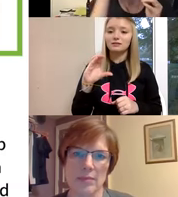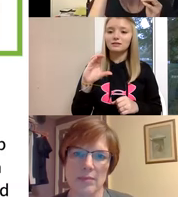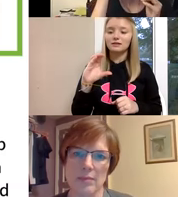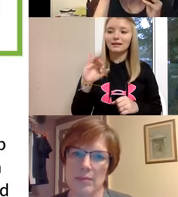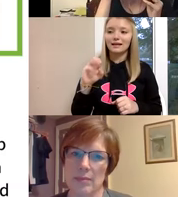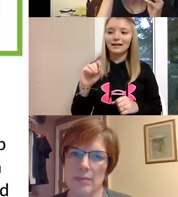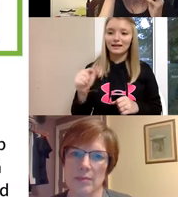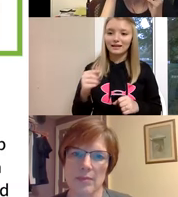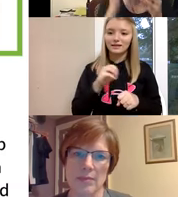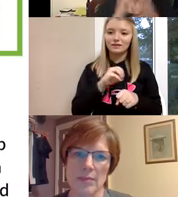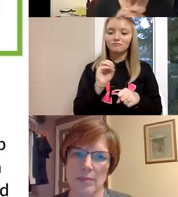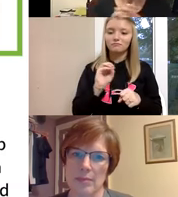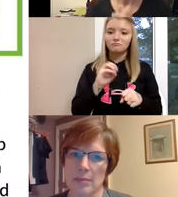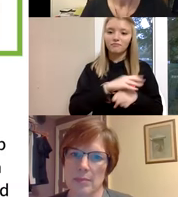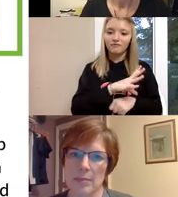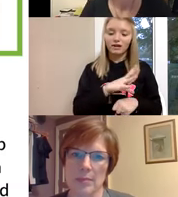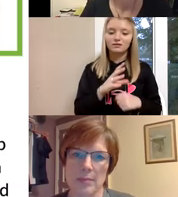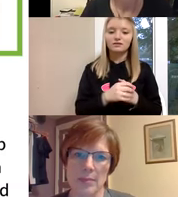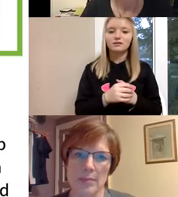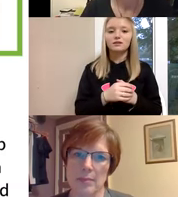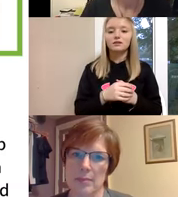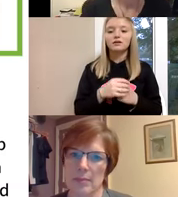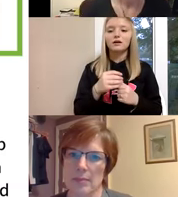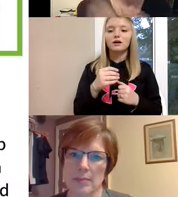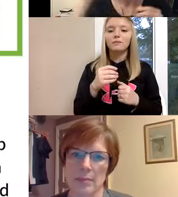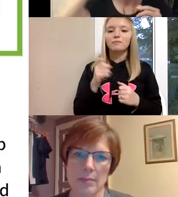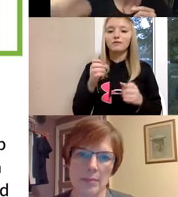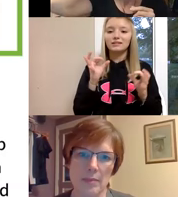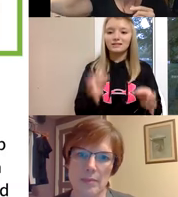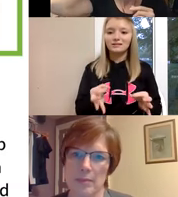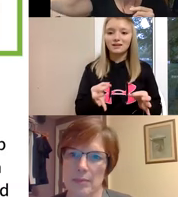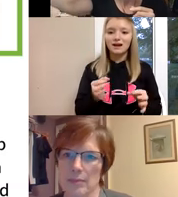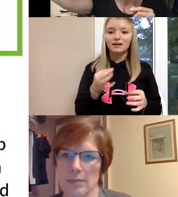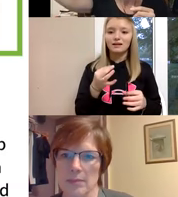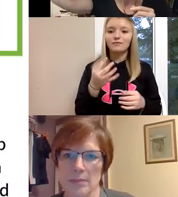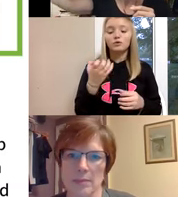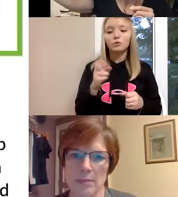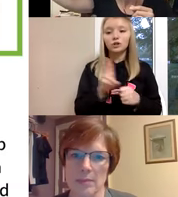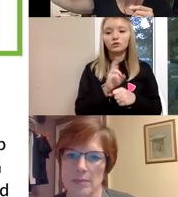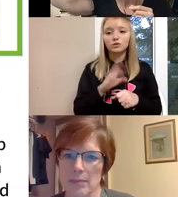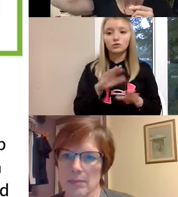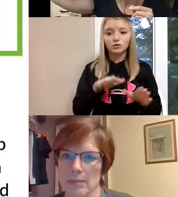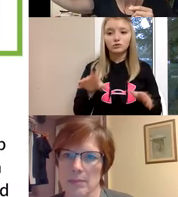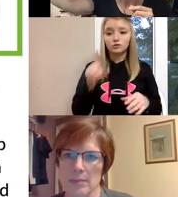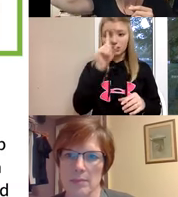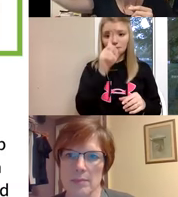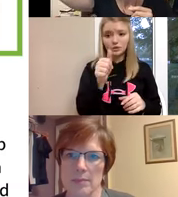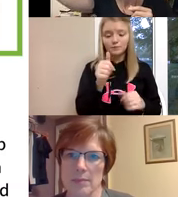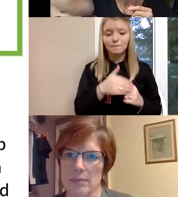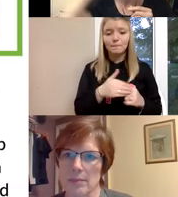you have to decide if that's something you want to do, is use it on your children. I have a